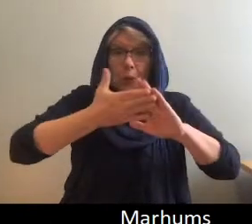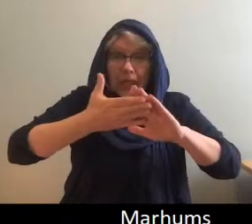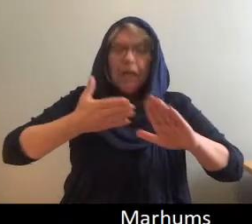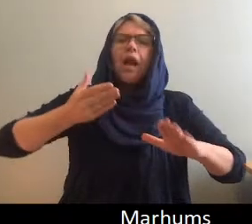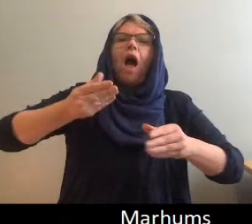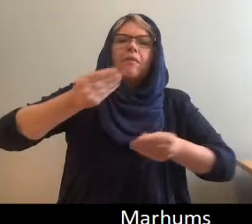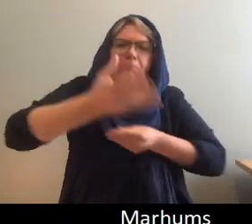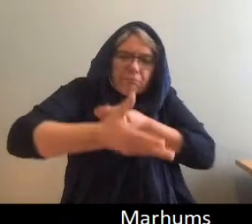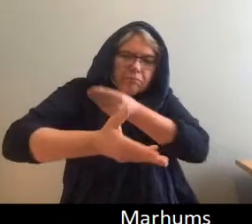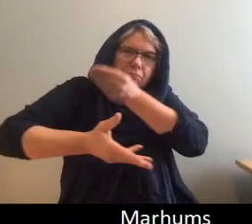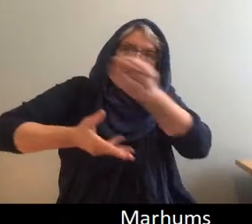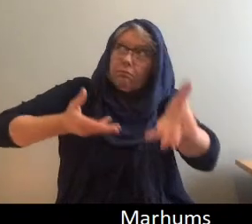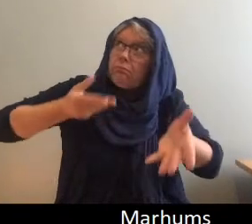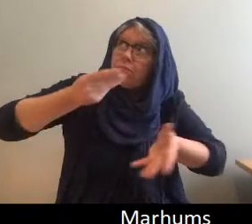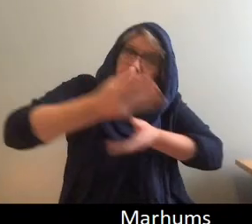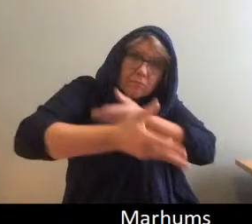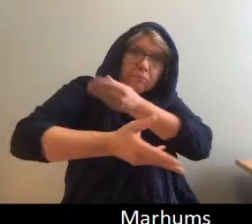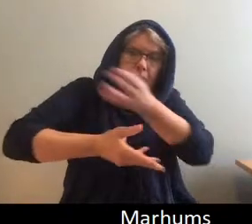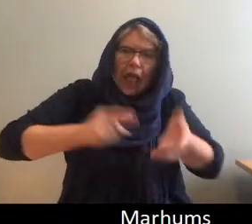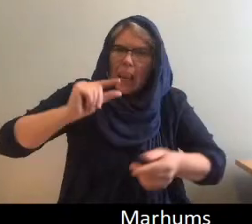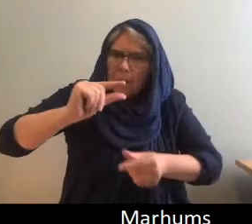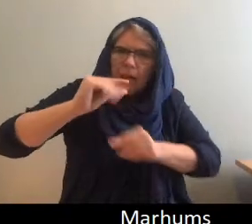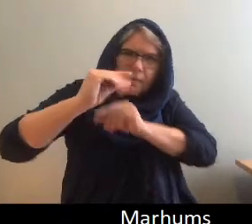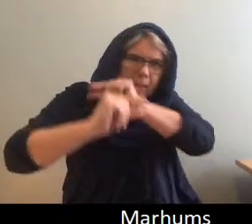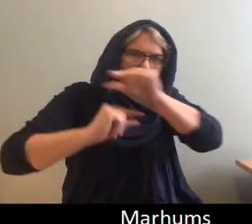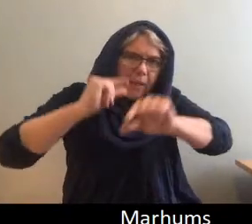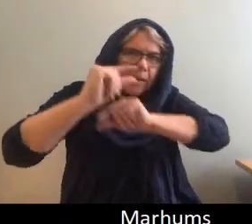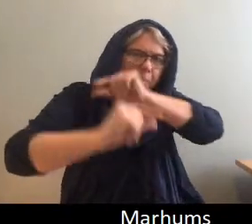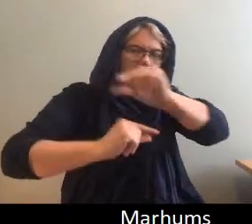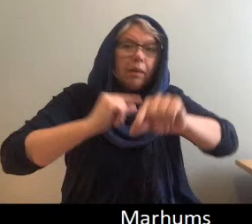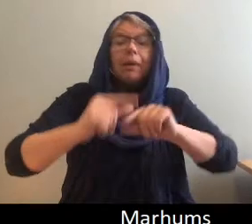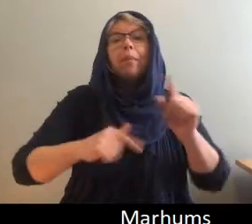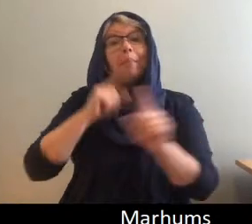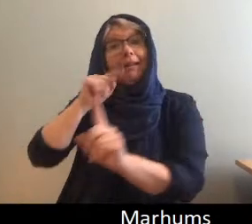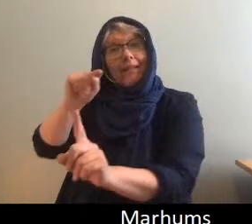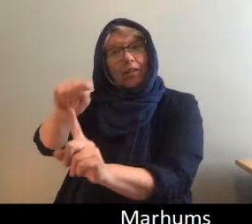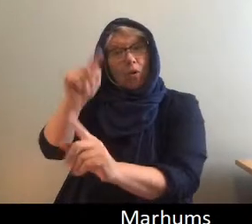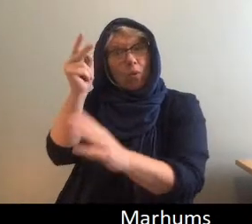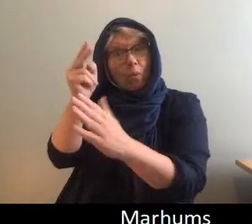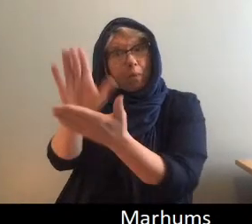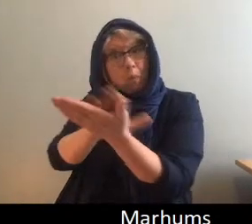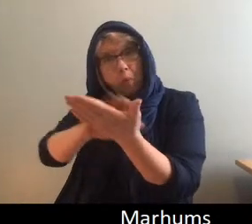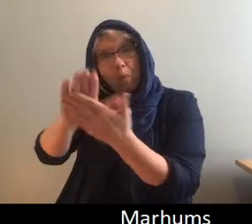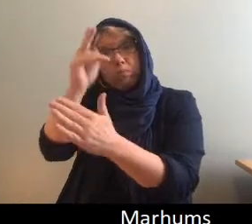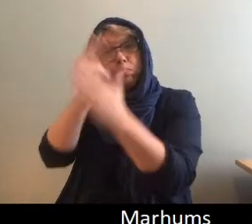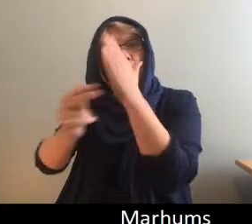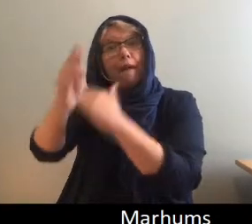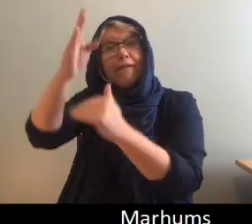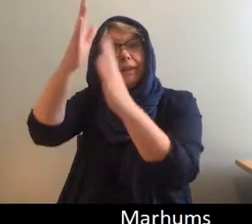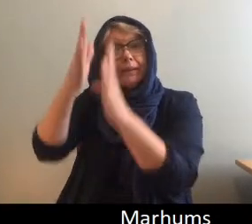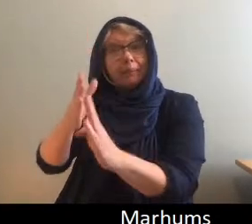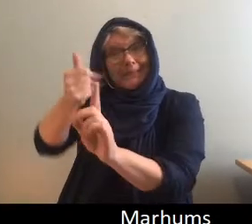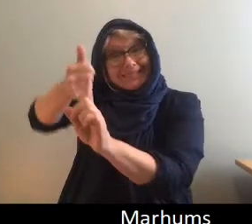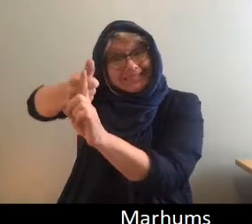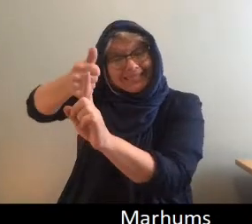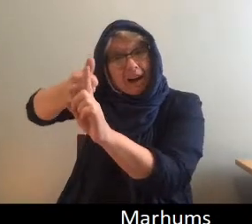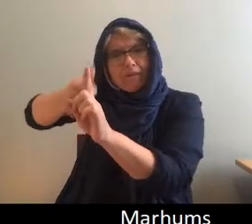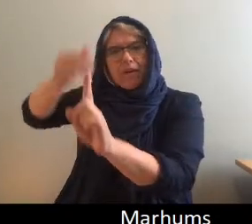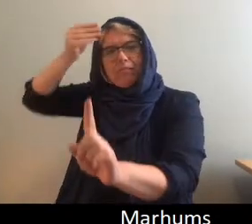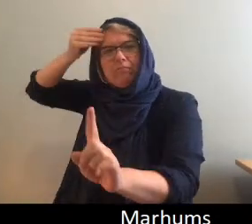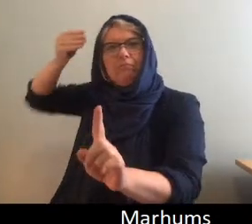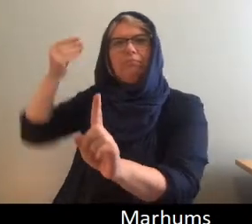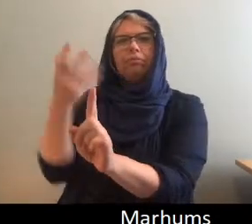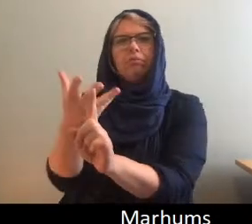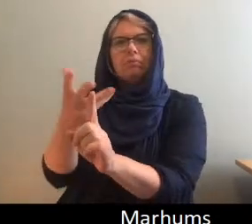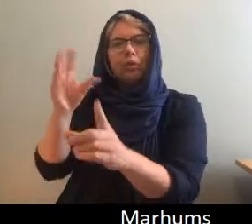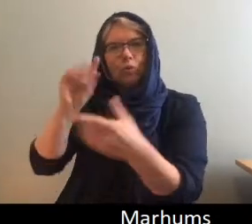Muslims, make us better human beings, make us closer to Him inshallah. And we are always ordered to ask for forgiveness of our sins